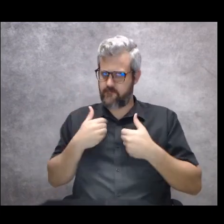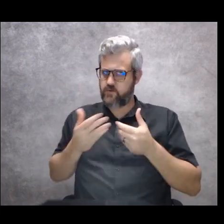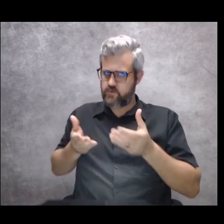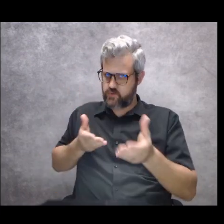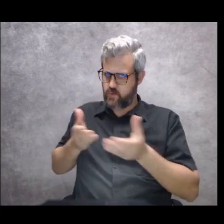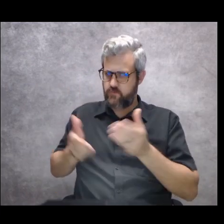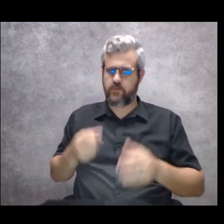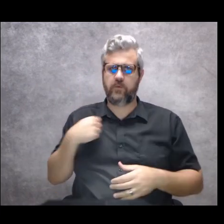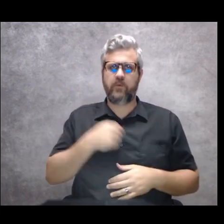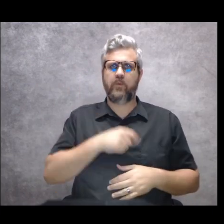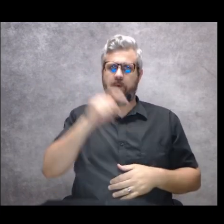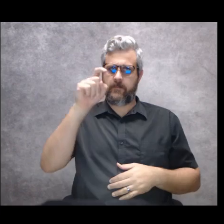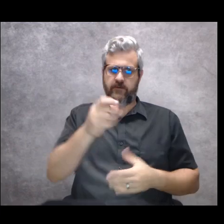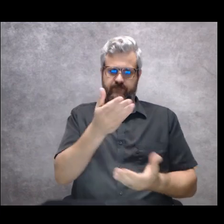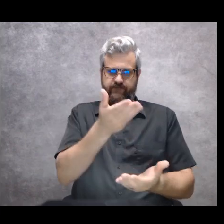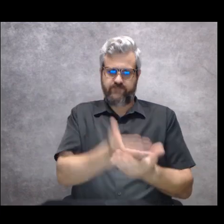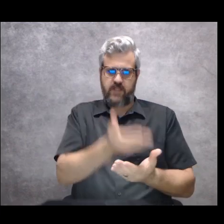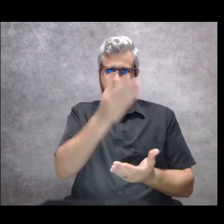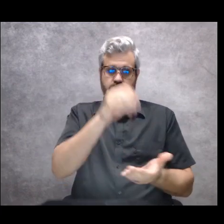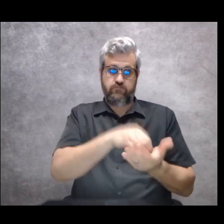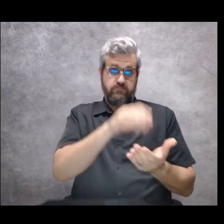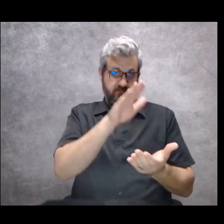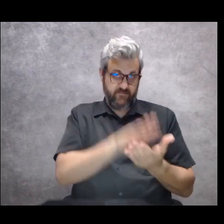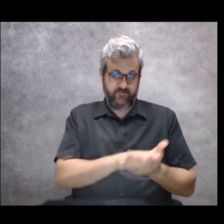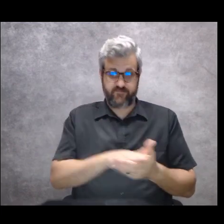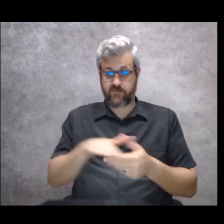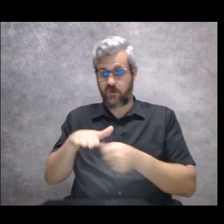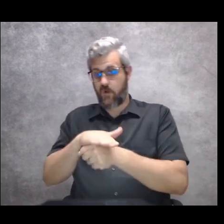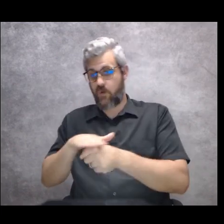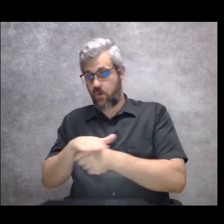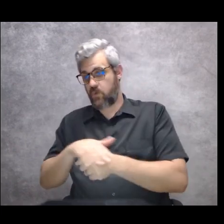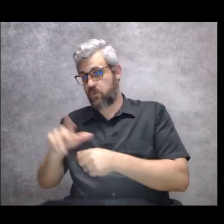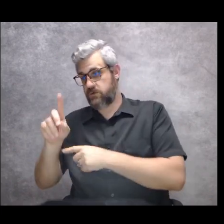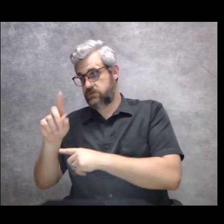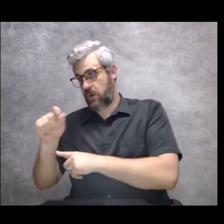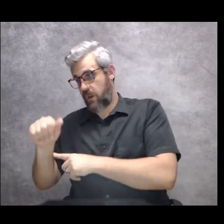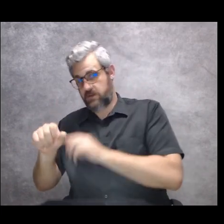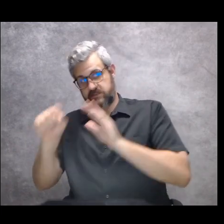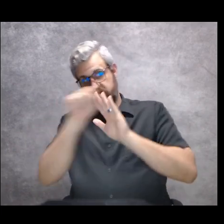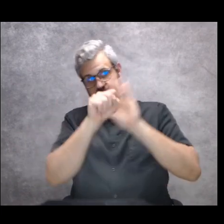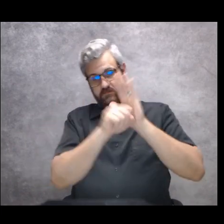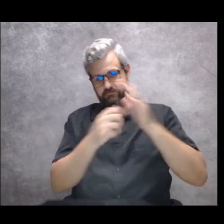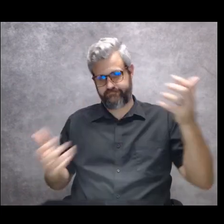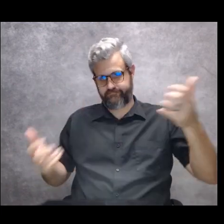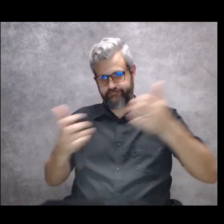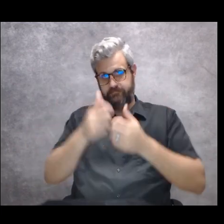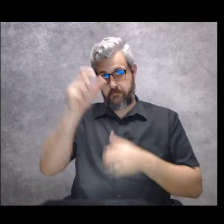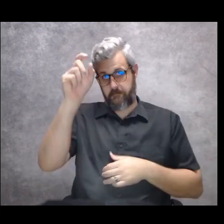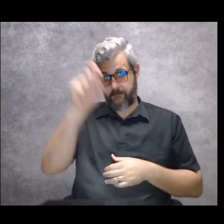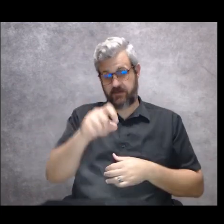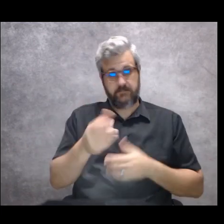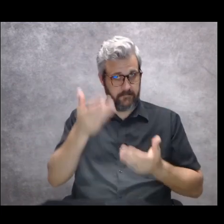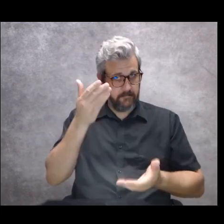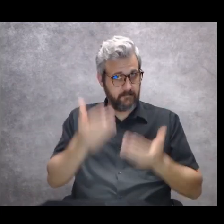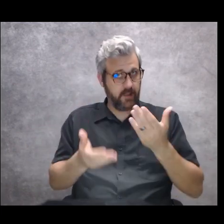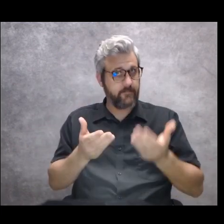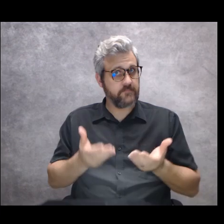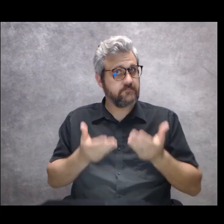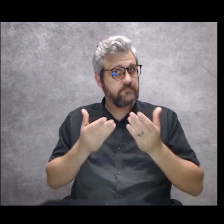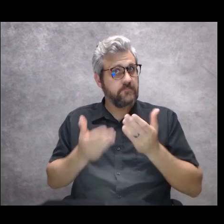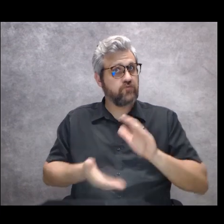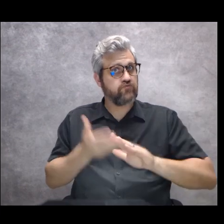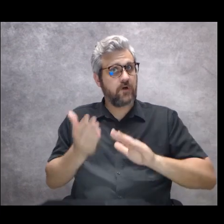are correct between the state and local data sets. You might want to generate these reports on a regular basis